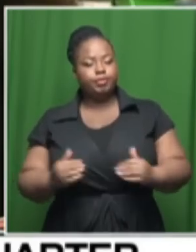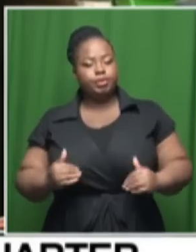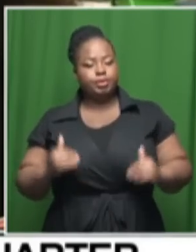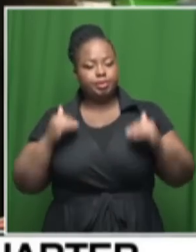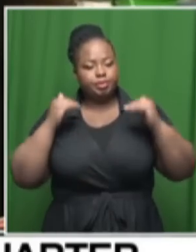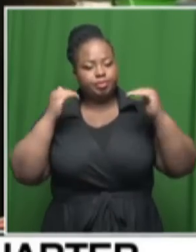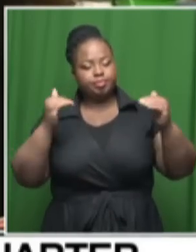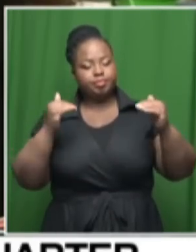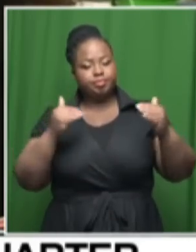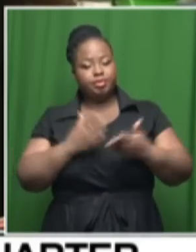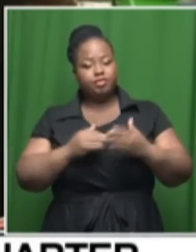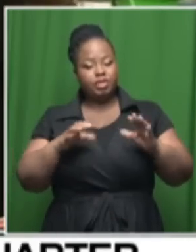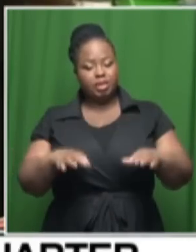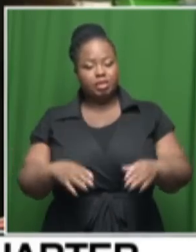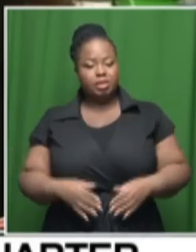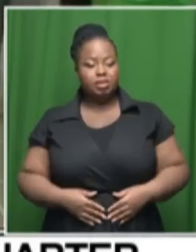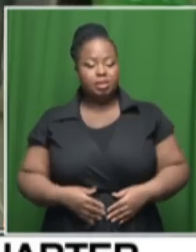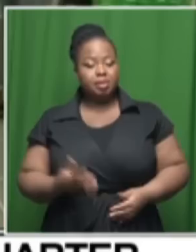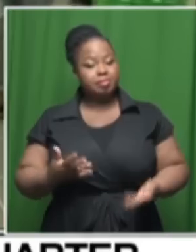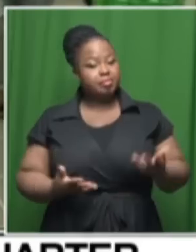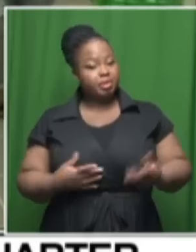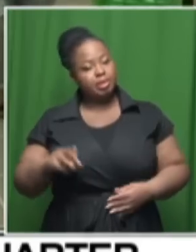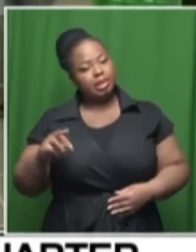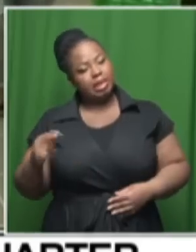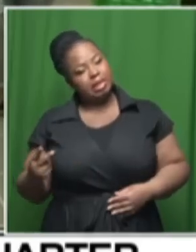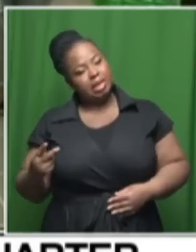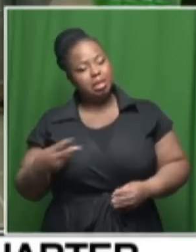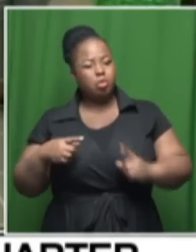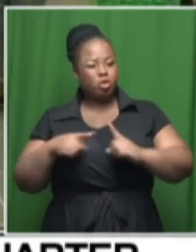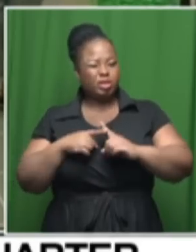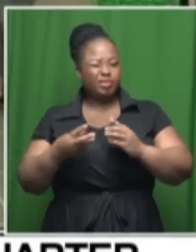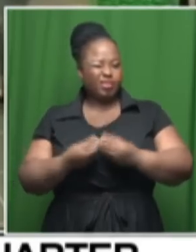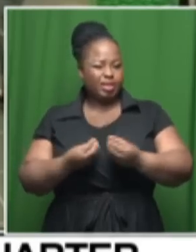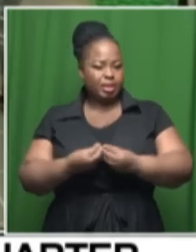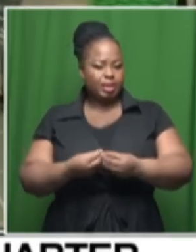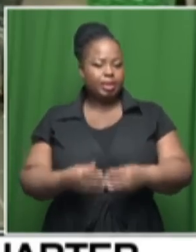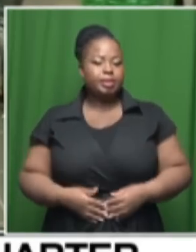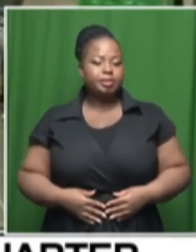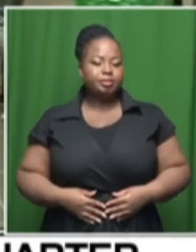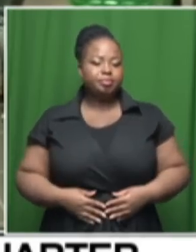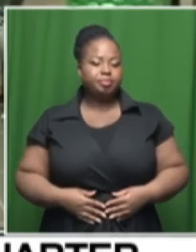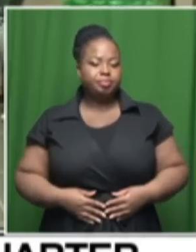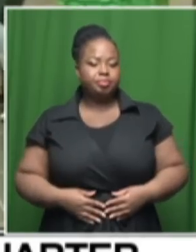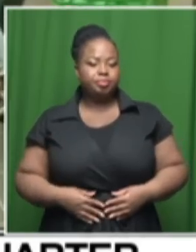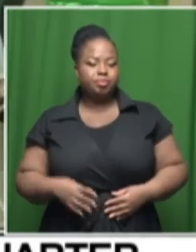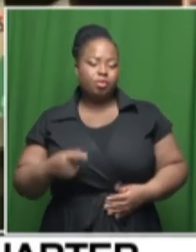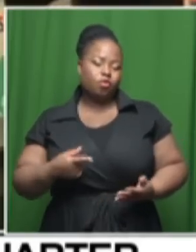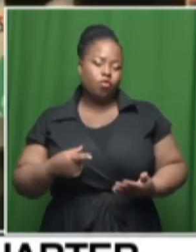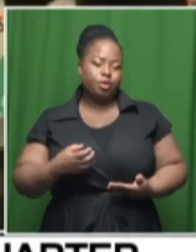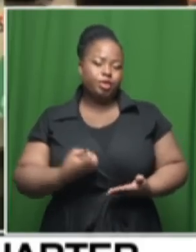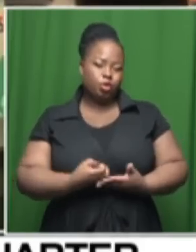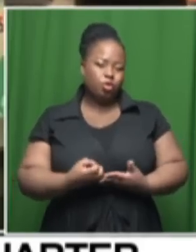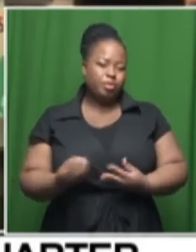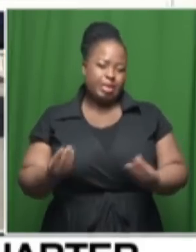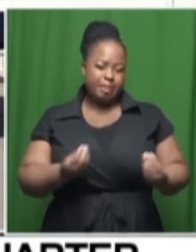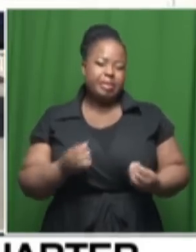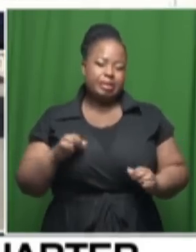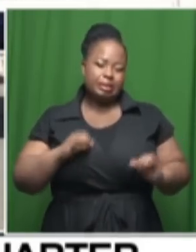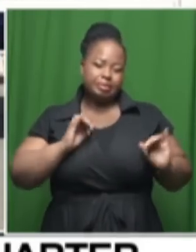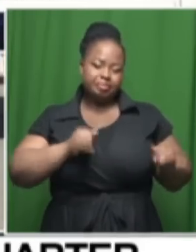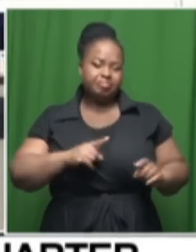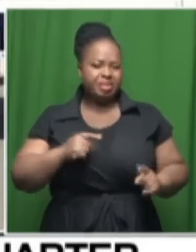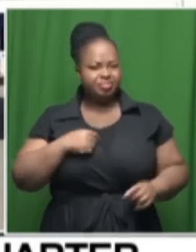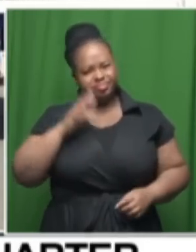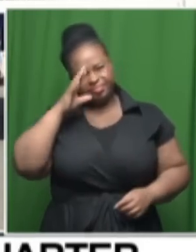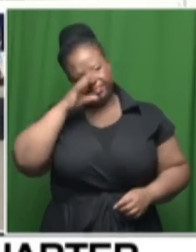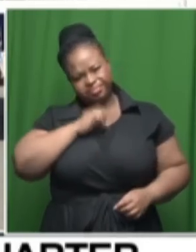of the economy. And then perhaps another silver lining before we get too depressed about South Africa's economic numbers. I have a